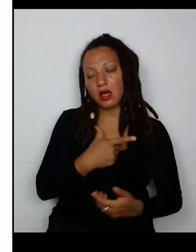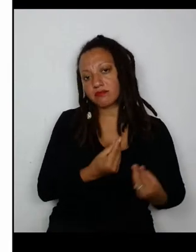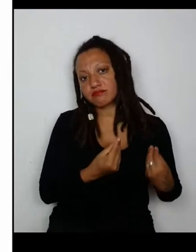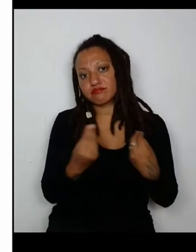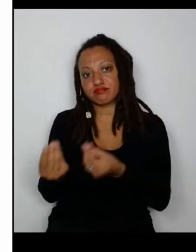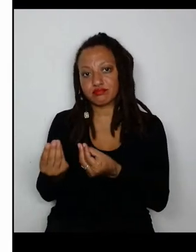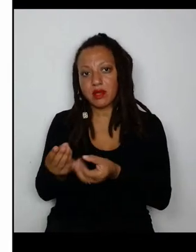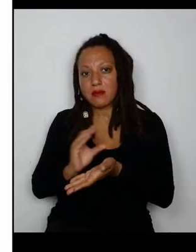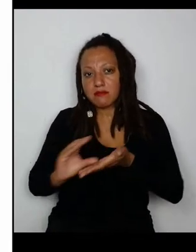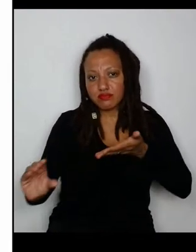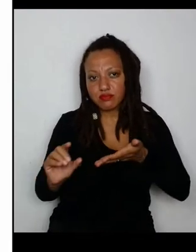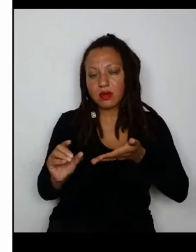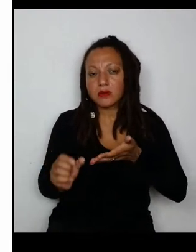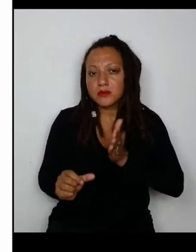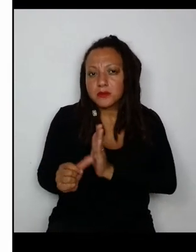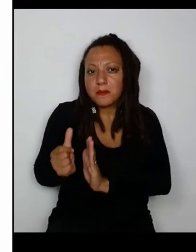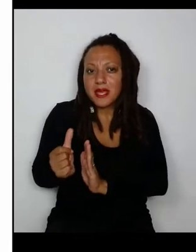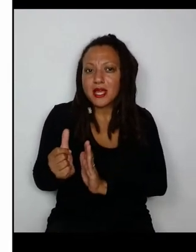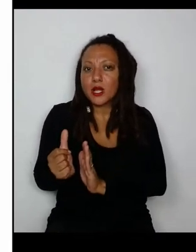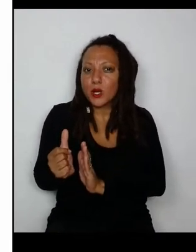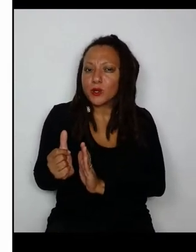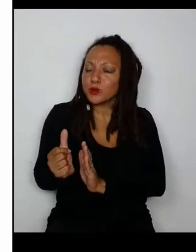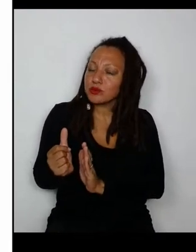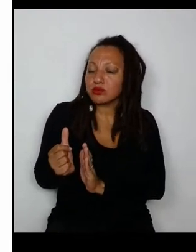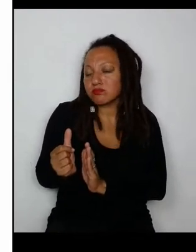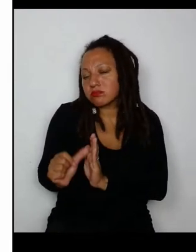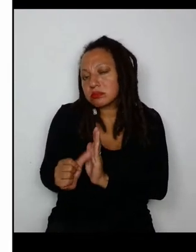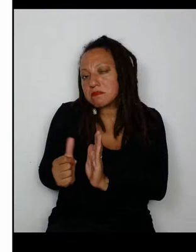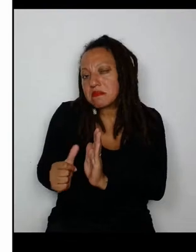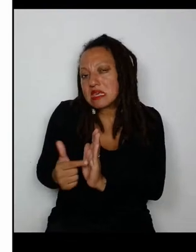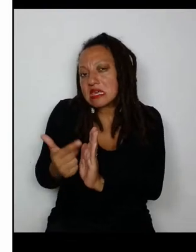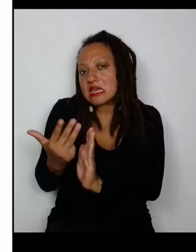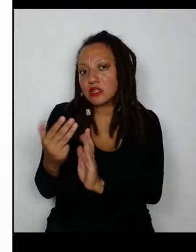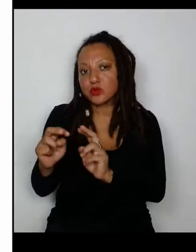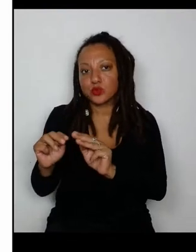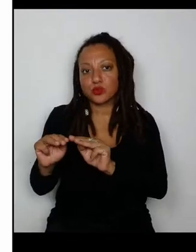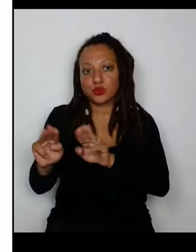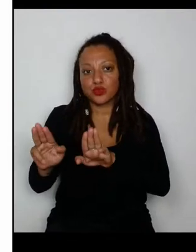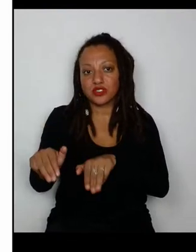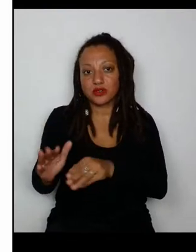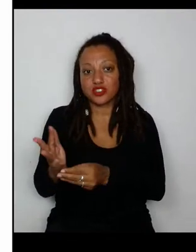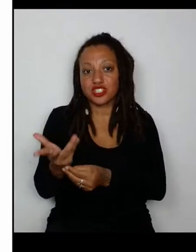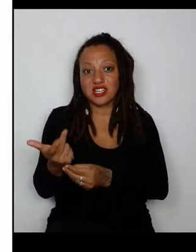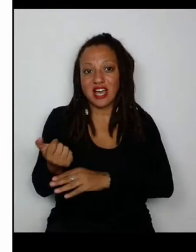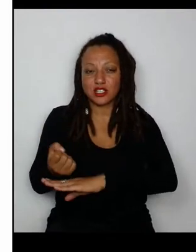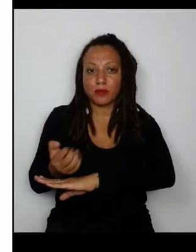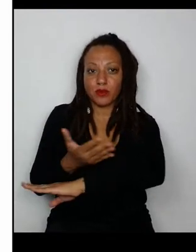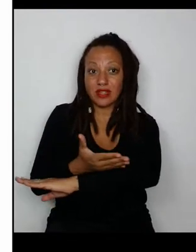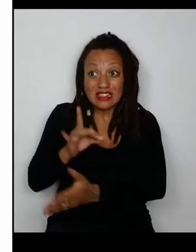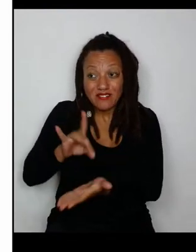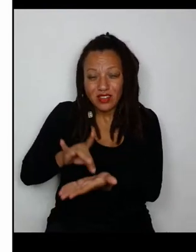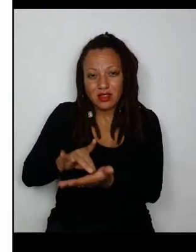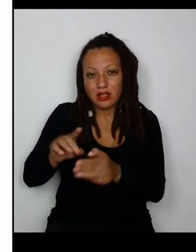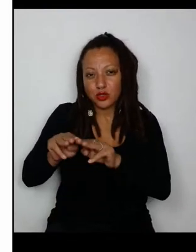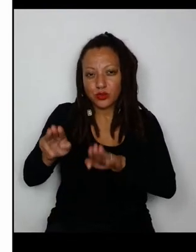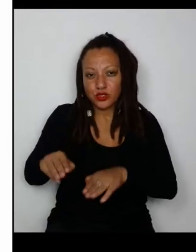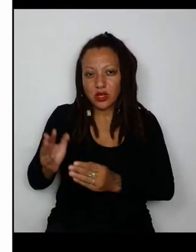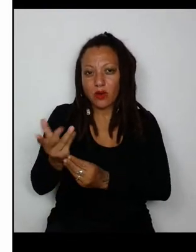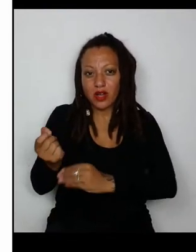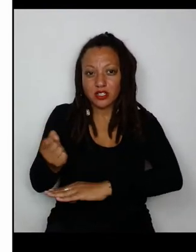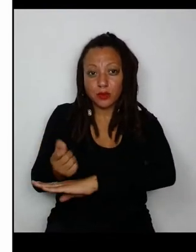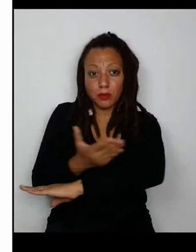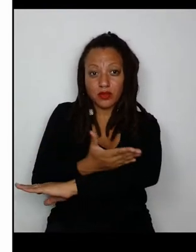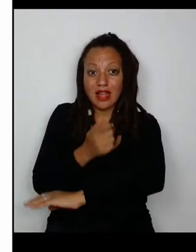the foundations for this museum which was one of the first museums of modern art it